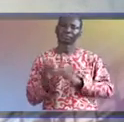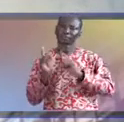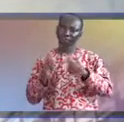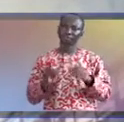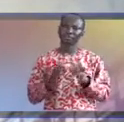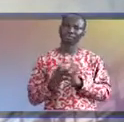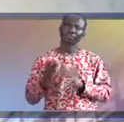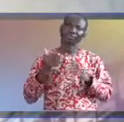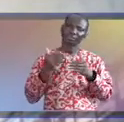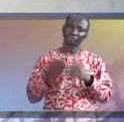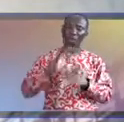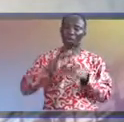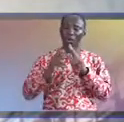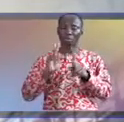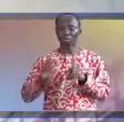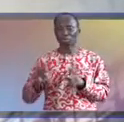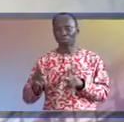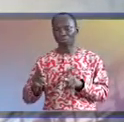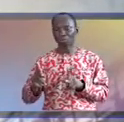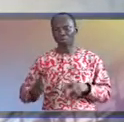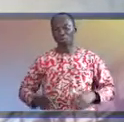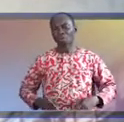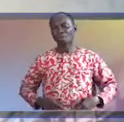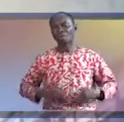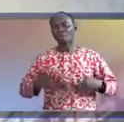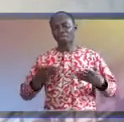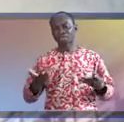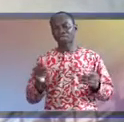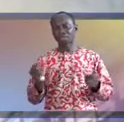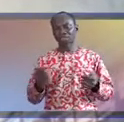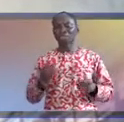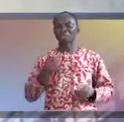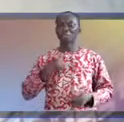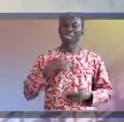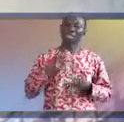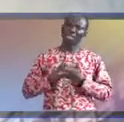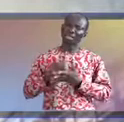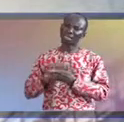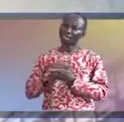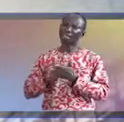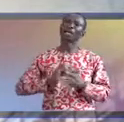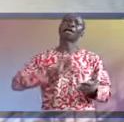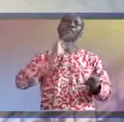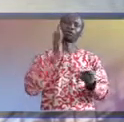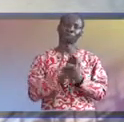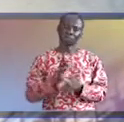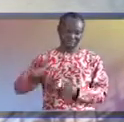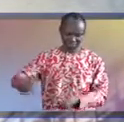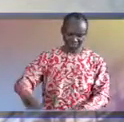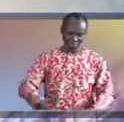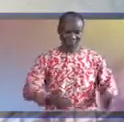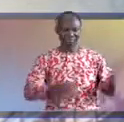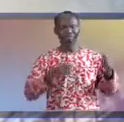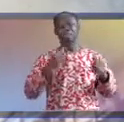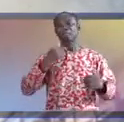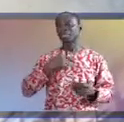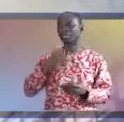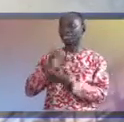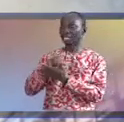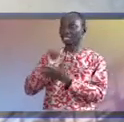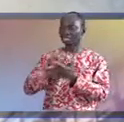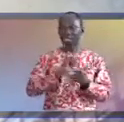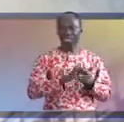boy swinging out, or so what can one bunny? Ye best ye ever drew baby, I bemuni say, and then bremu, so be